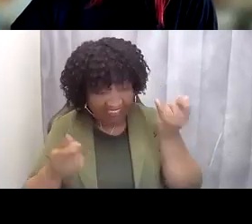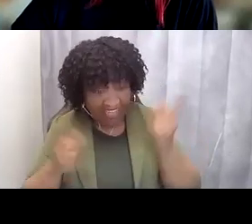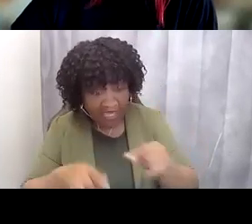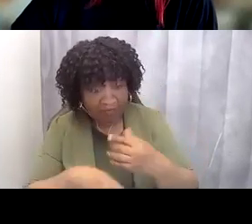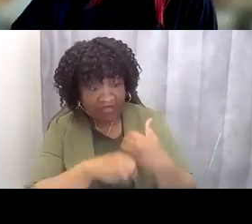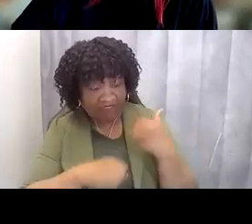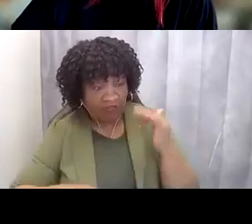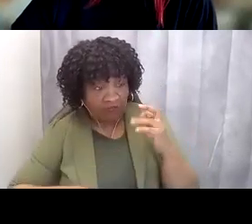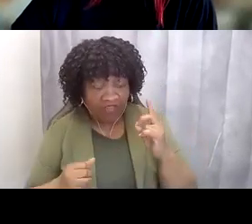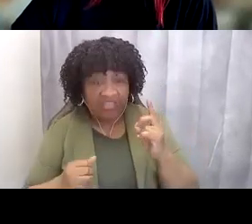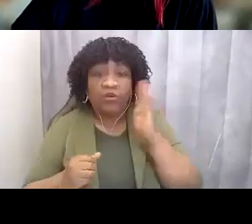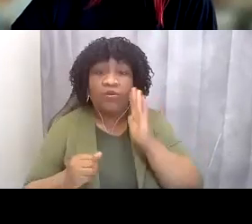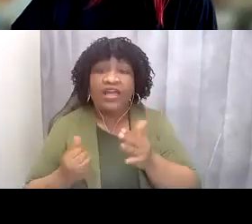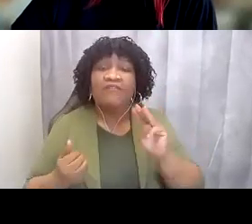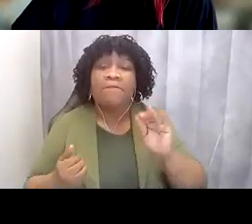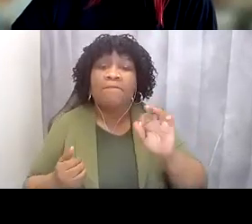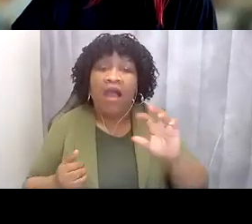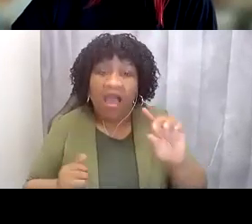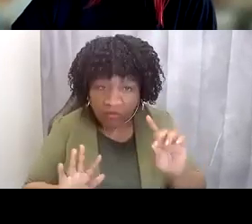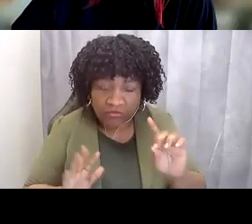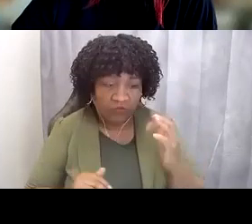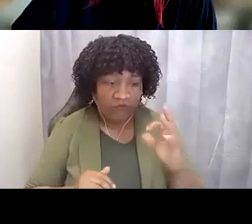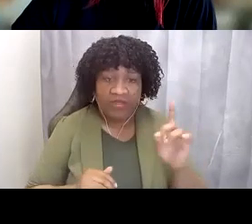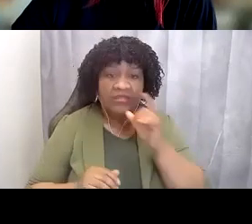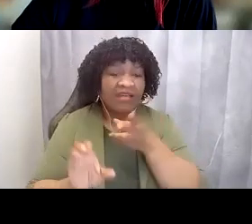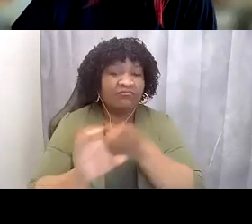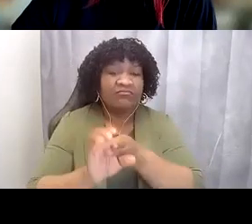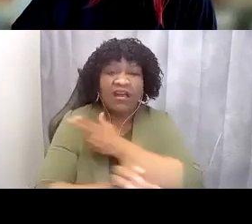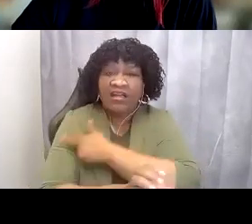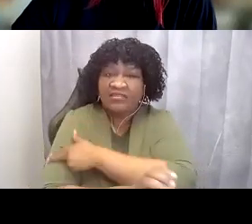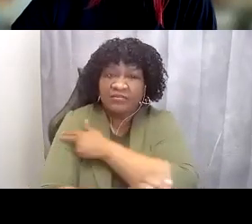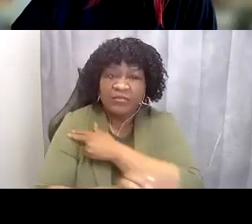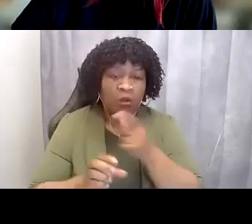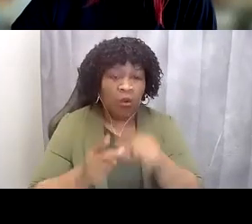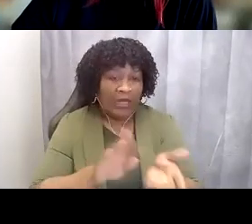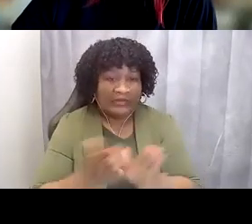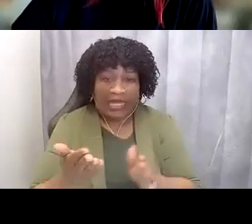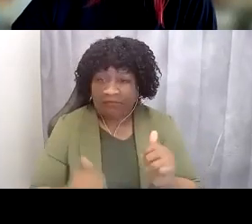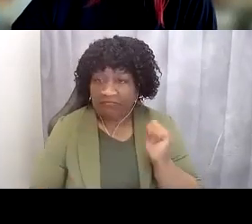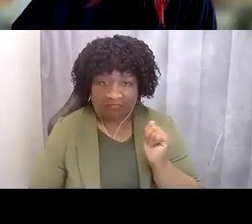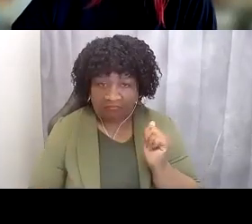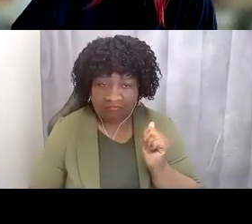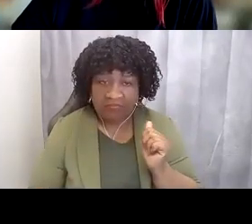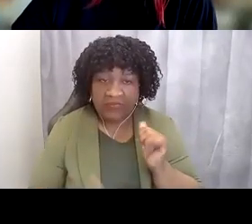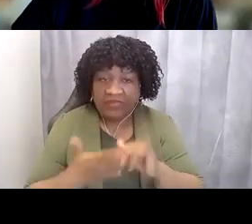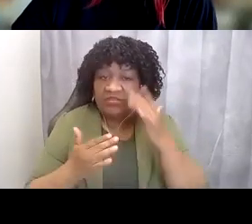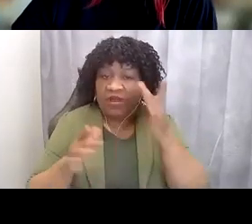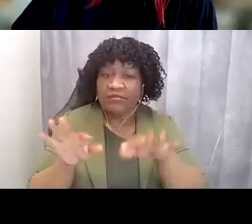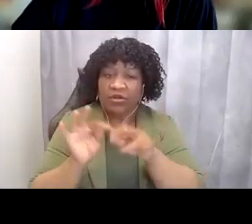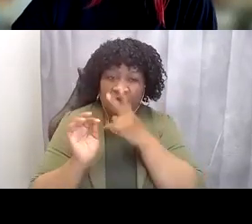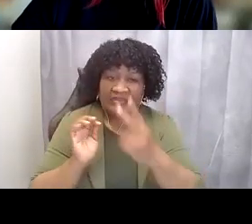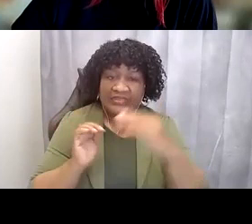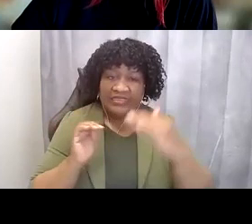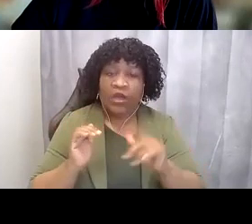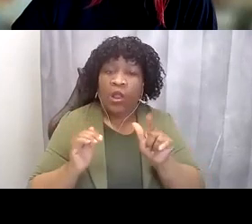most likely get a mild case of COVID. They're not going to be hospitalized or die. And that's why we are seeing those low